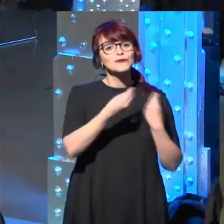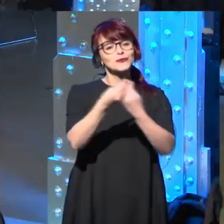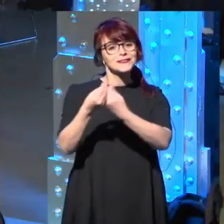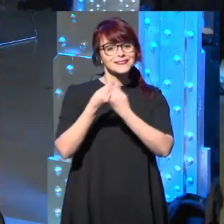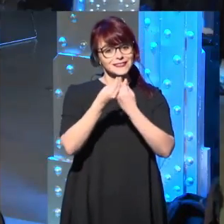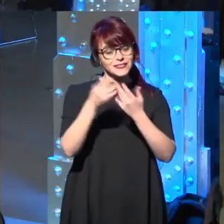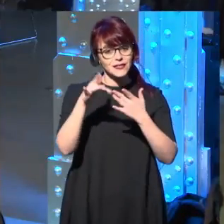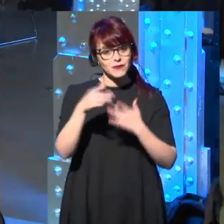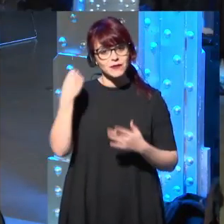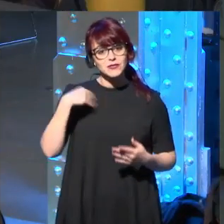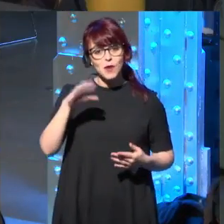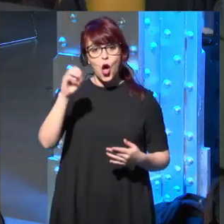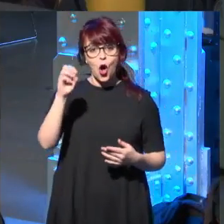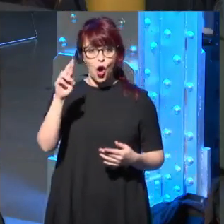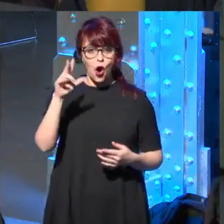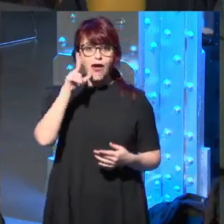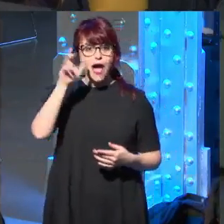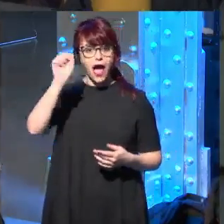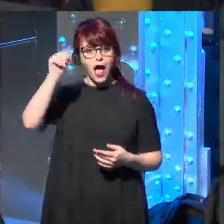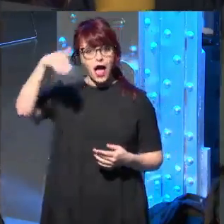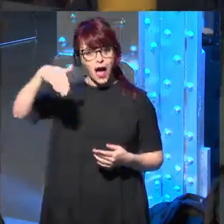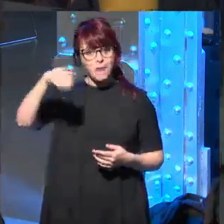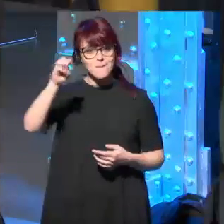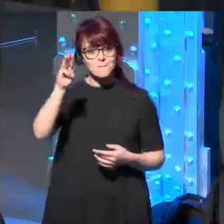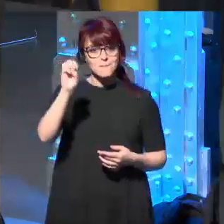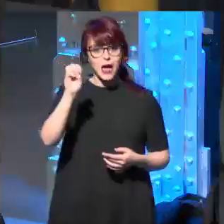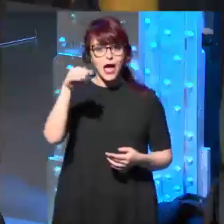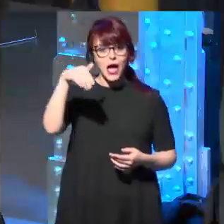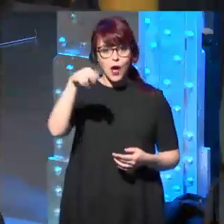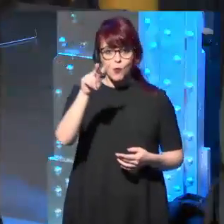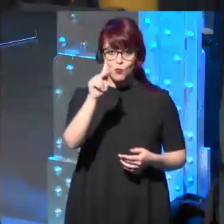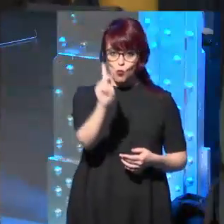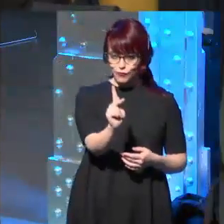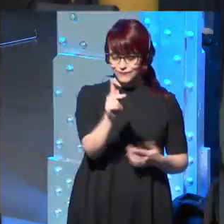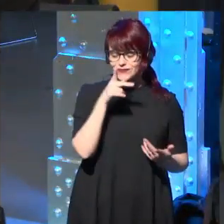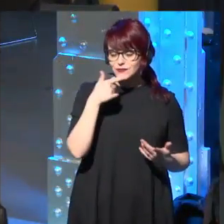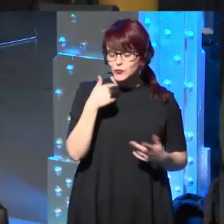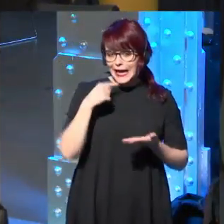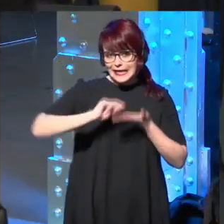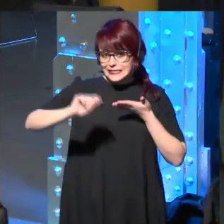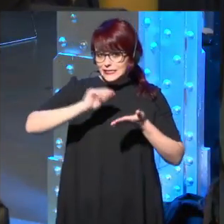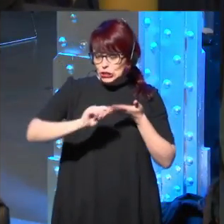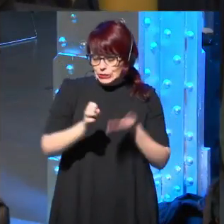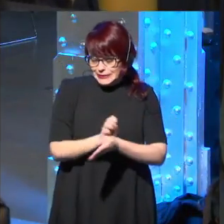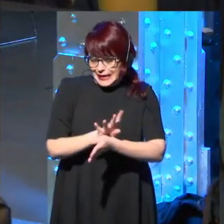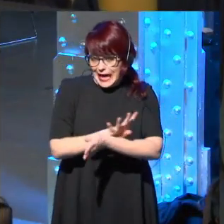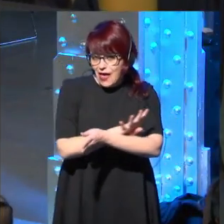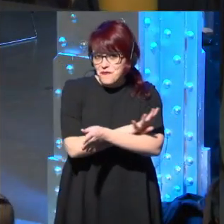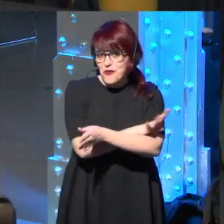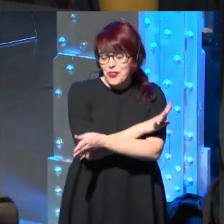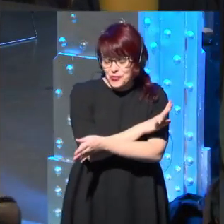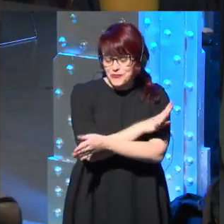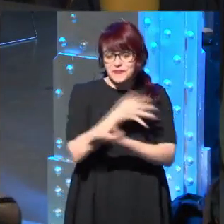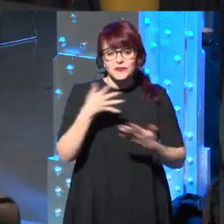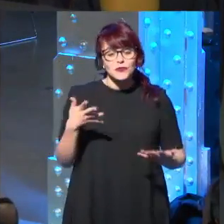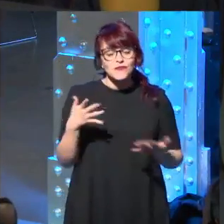and to share this afternoon with all of you and with Orhan Pamuk. He is a very emotional